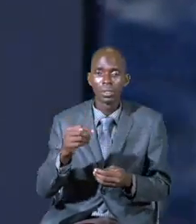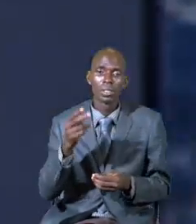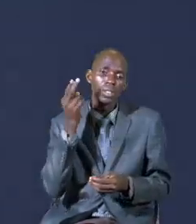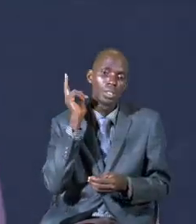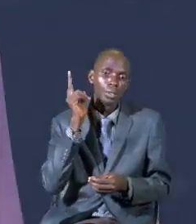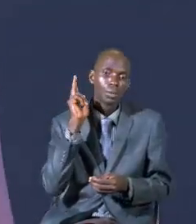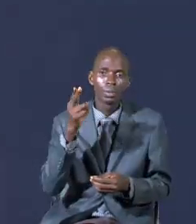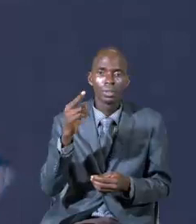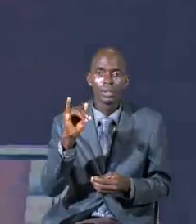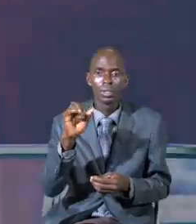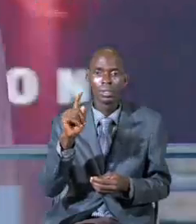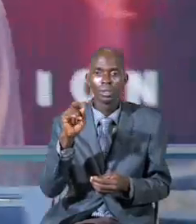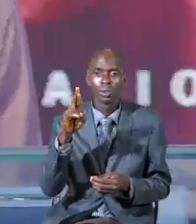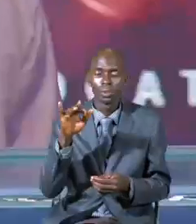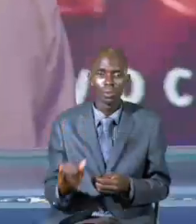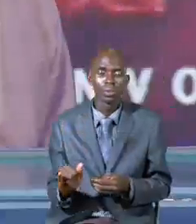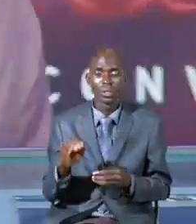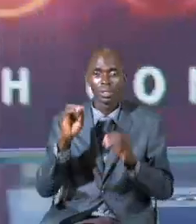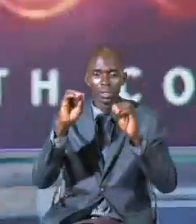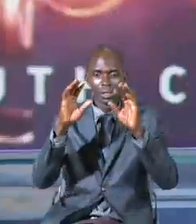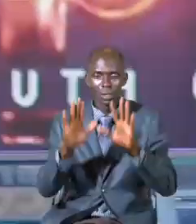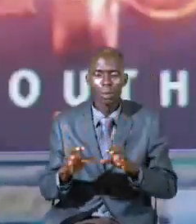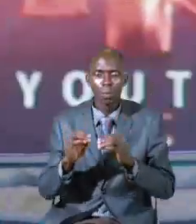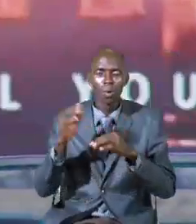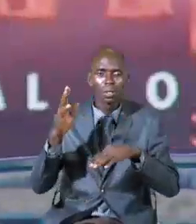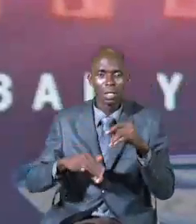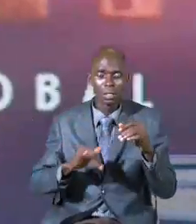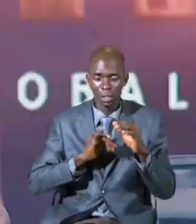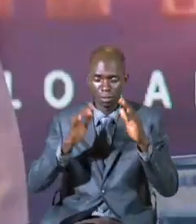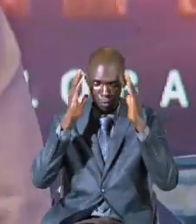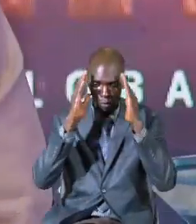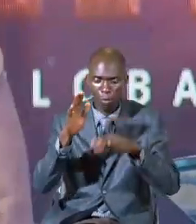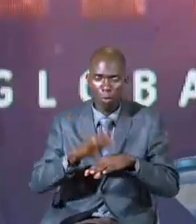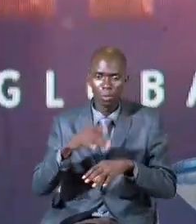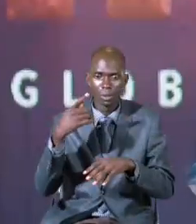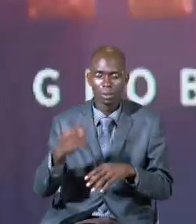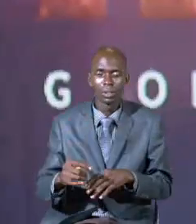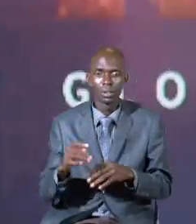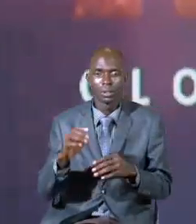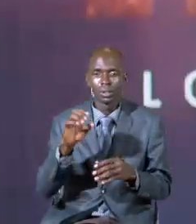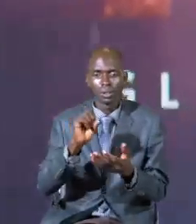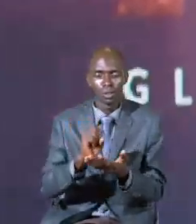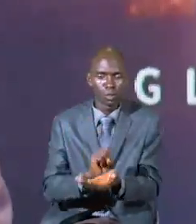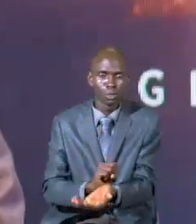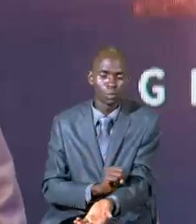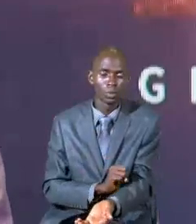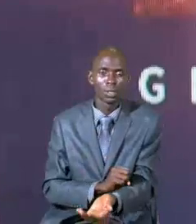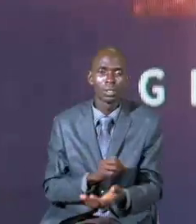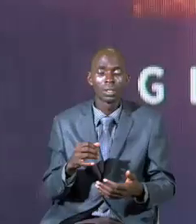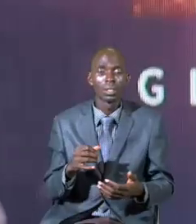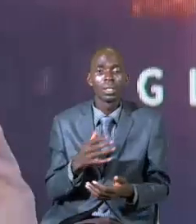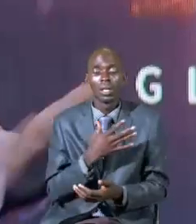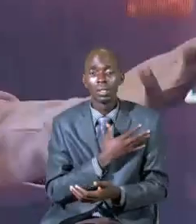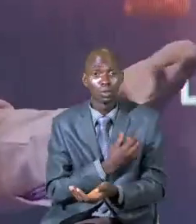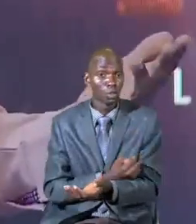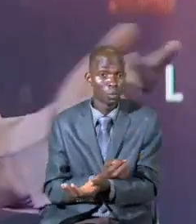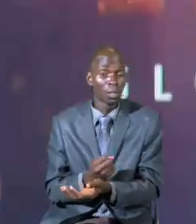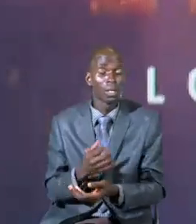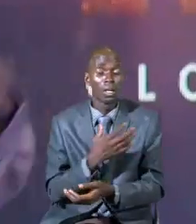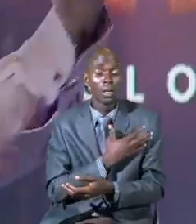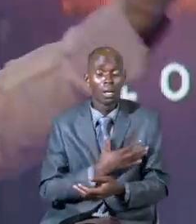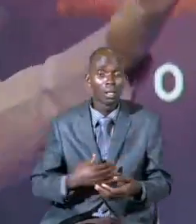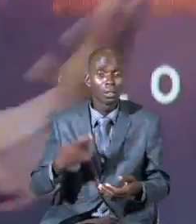came to even after school start, I thought more about the impossibilities and the hurdles people put before